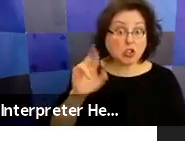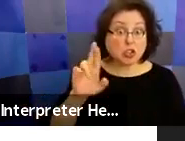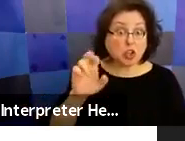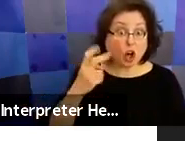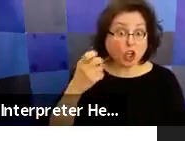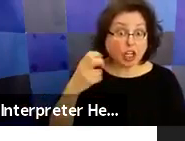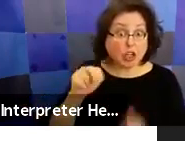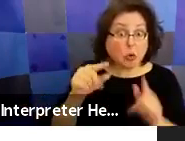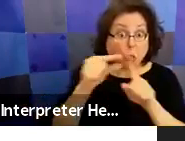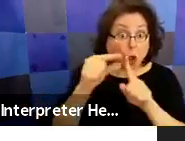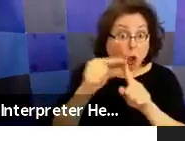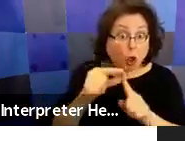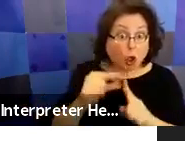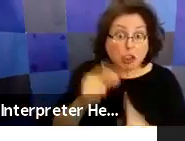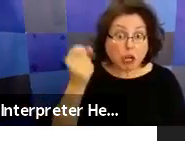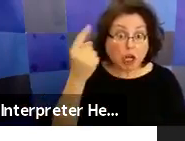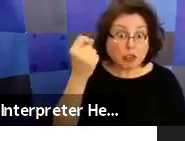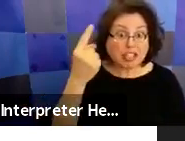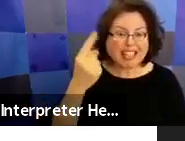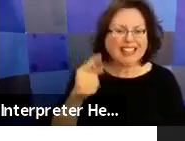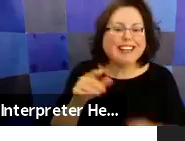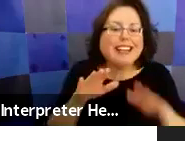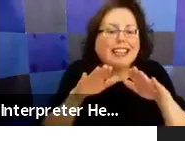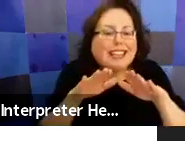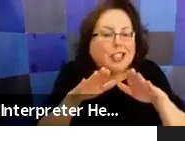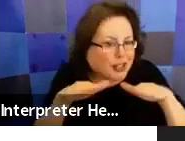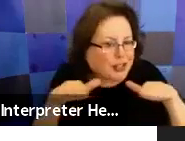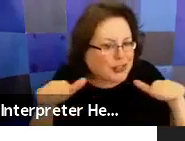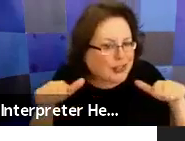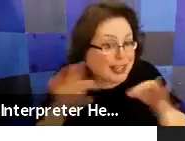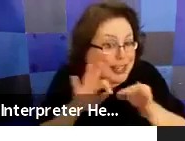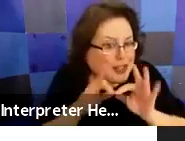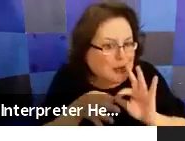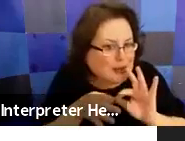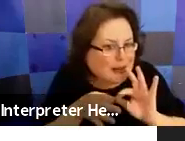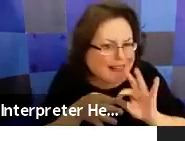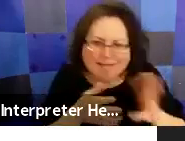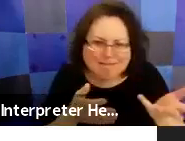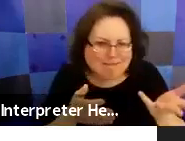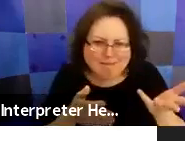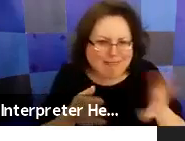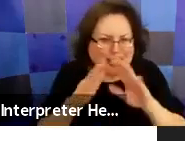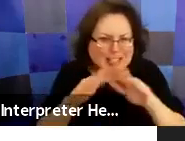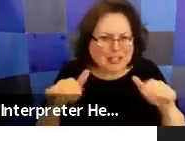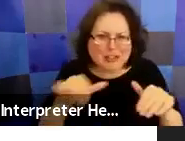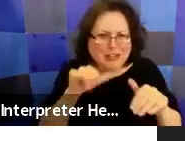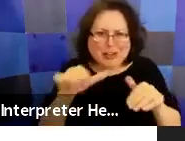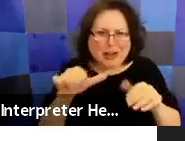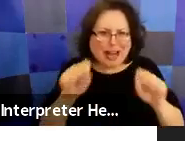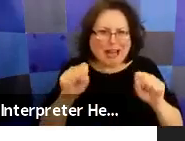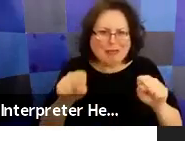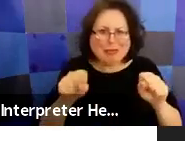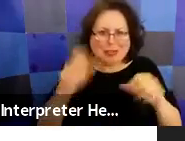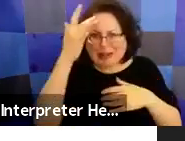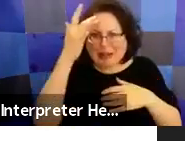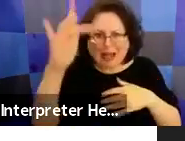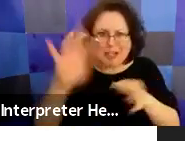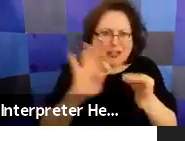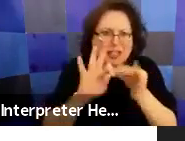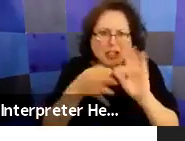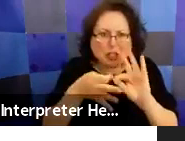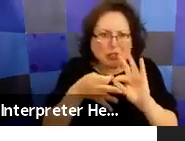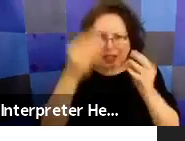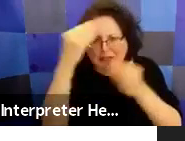fully. If you use children, I think, you know, a lot of the times children are not intellectually capable of interpreting information.